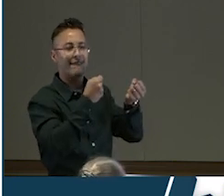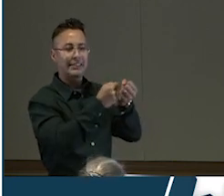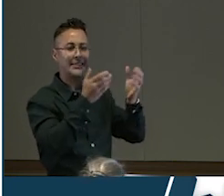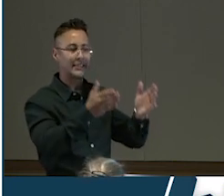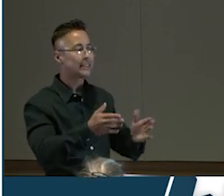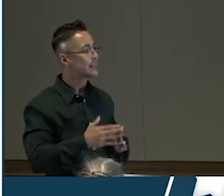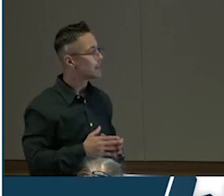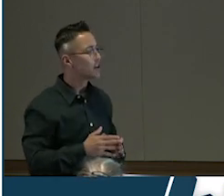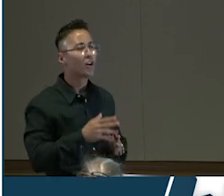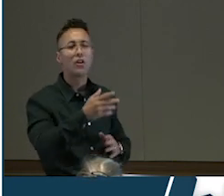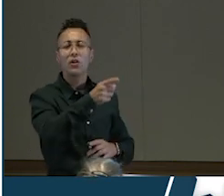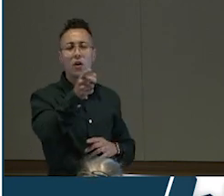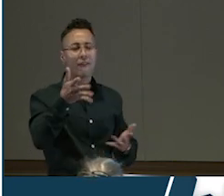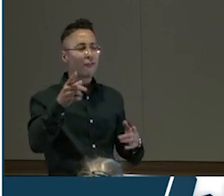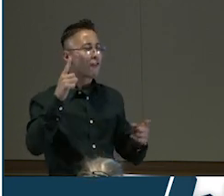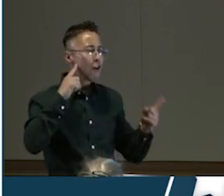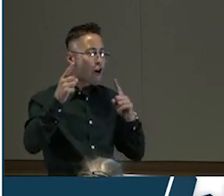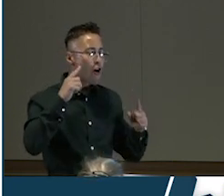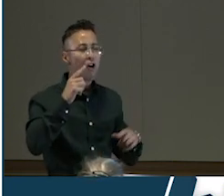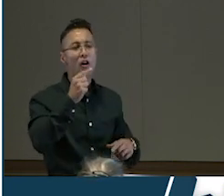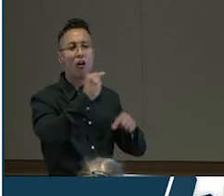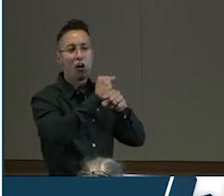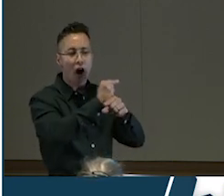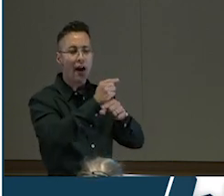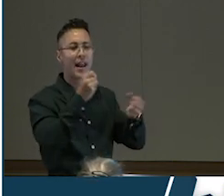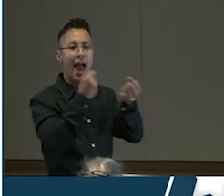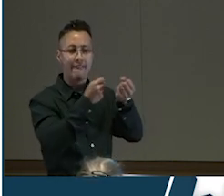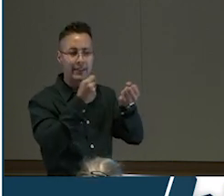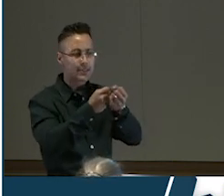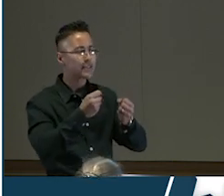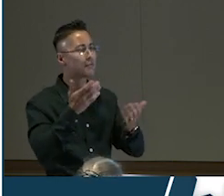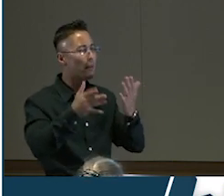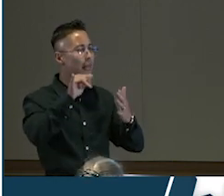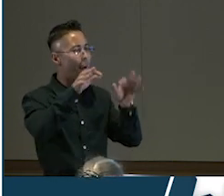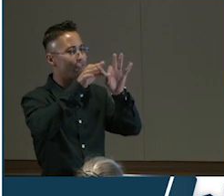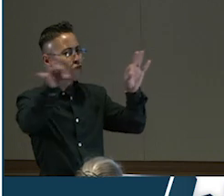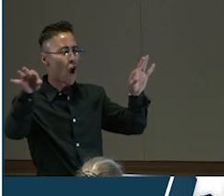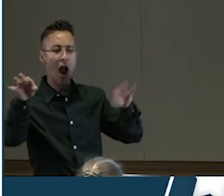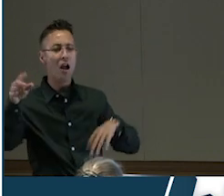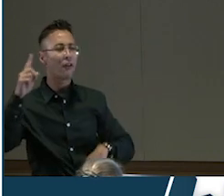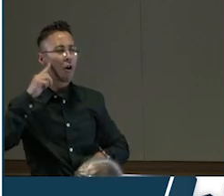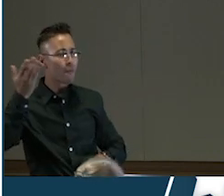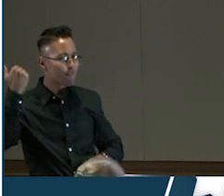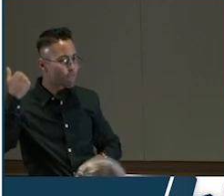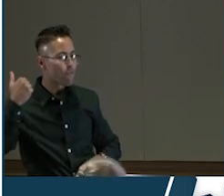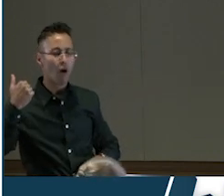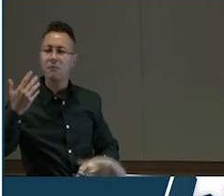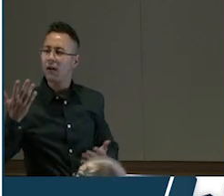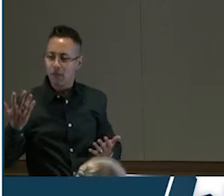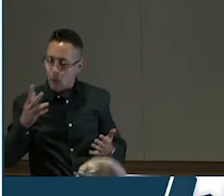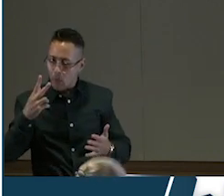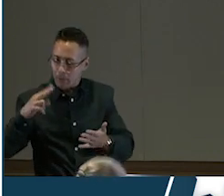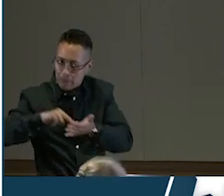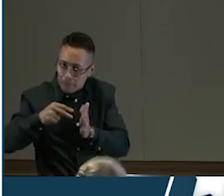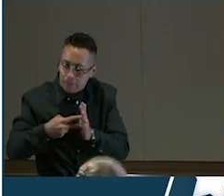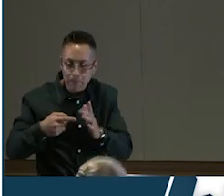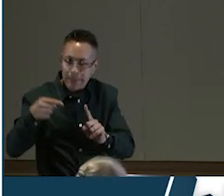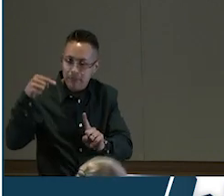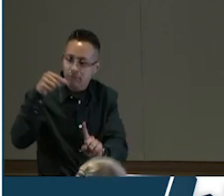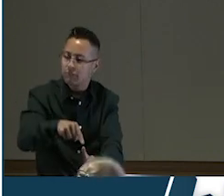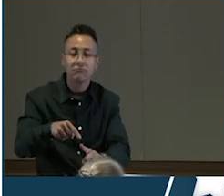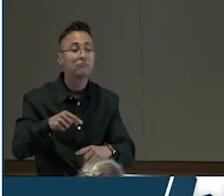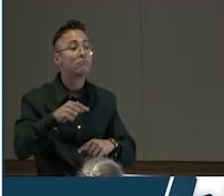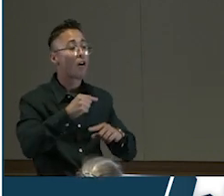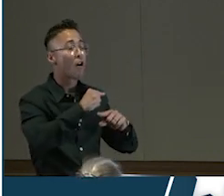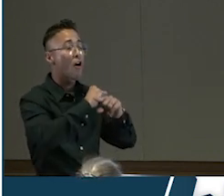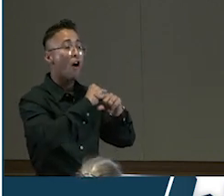Everyone's heard potentially of guardian advocacy. They've heard the phrase maybe thrown out at them, but what is it, right? Guardianship